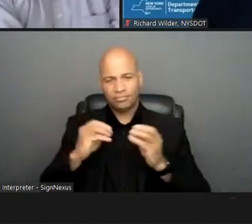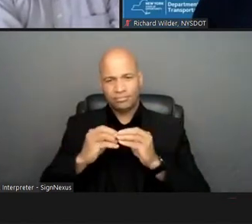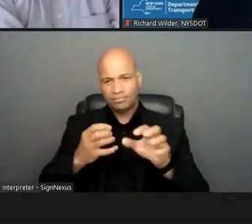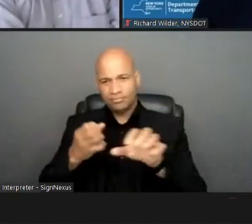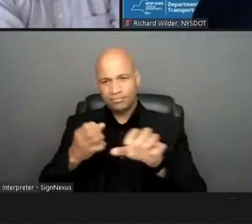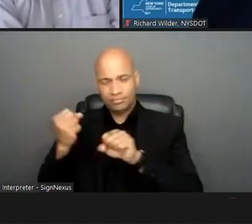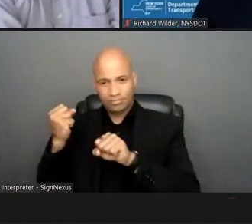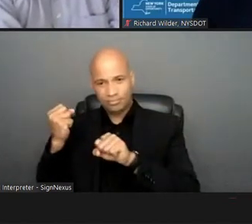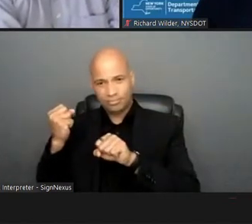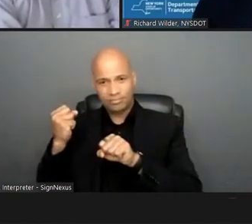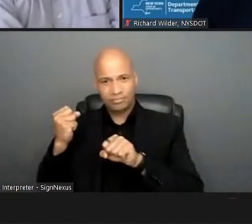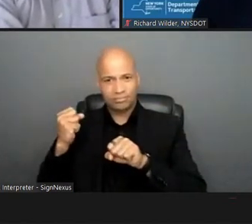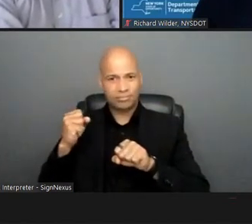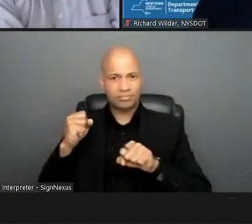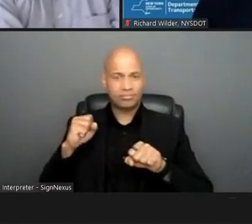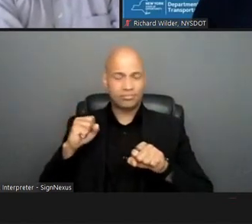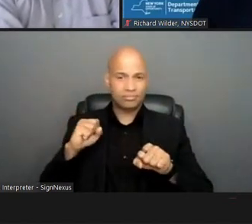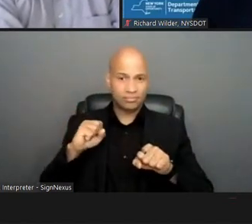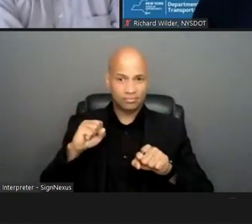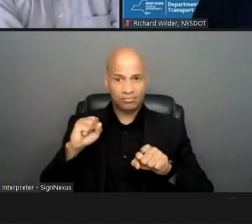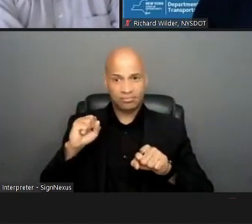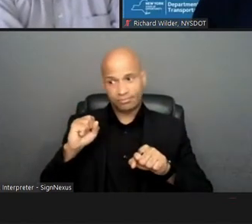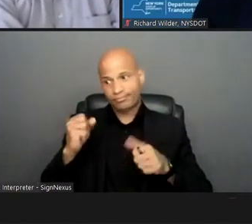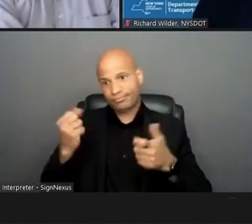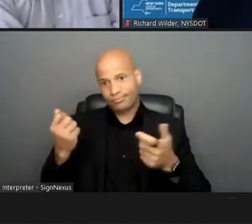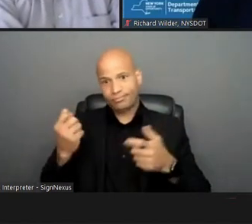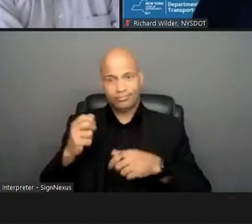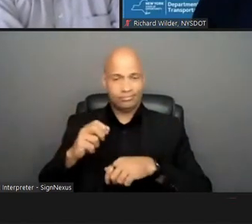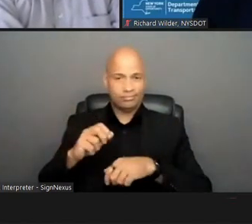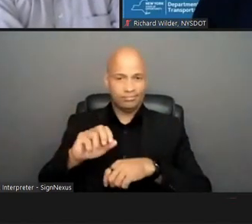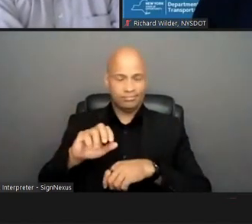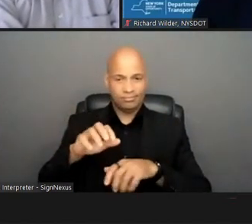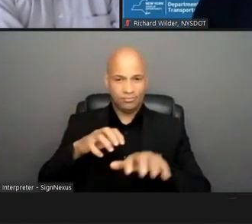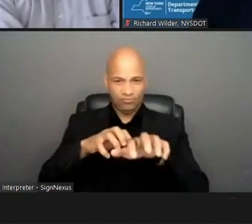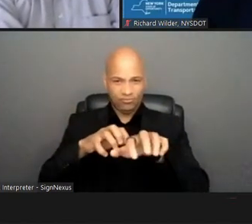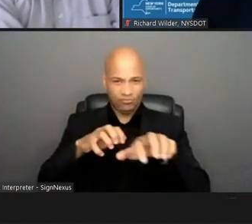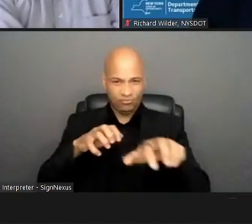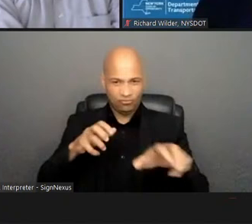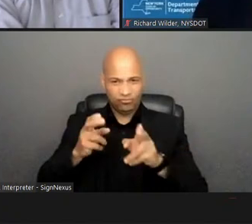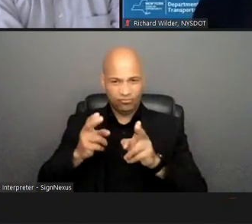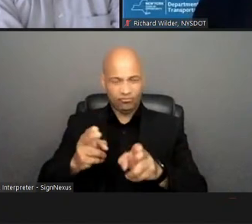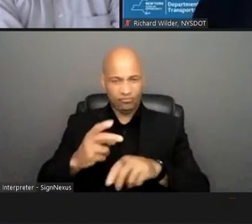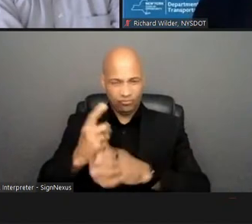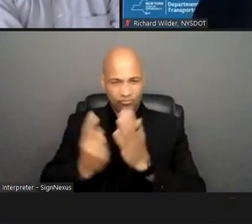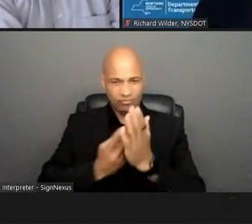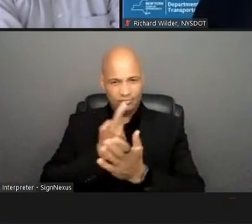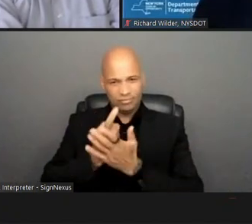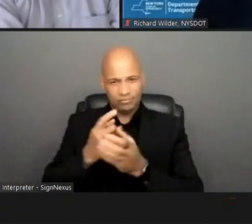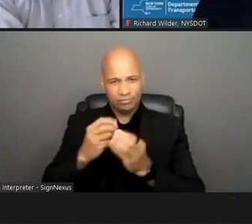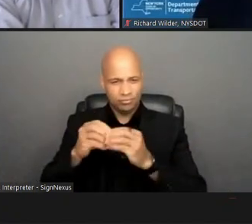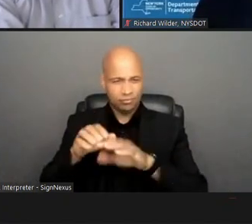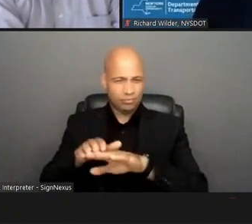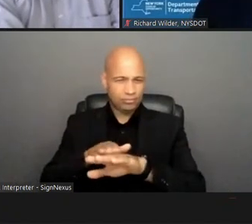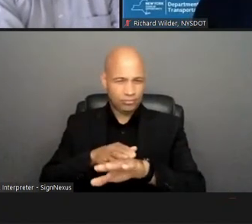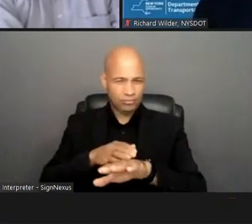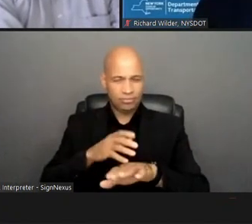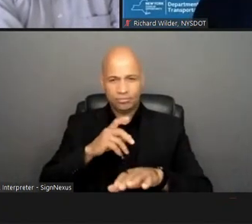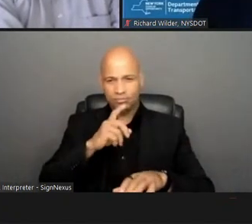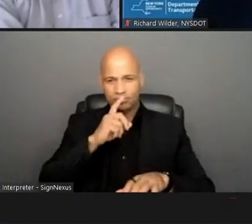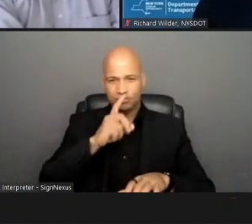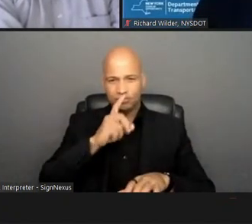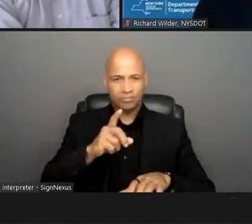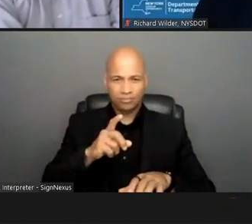things slow down for about two hours at rush hour each day it's uh it's not going to reduce congestion it's gonna it's another